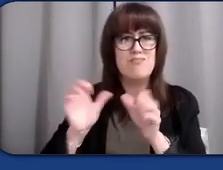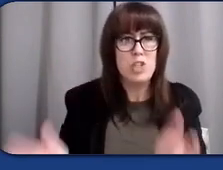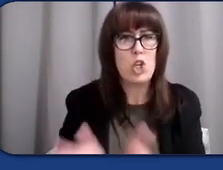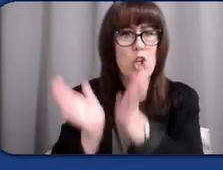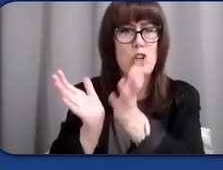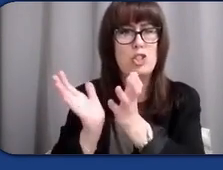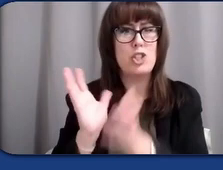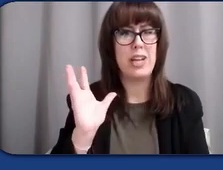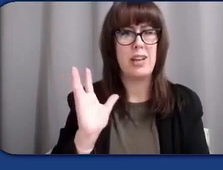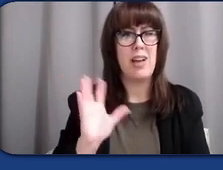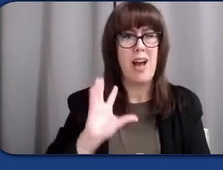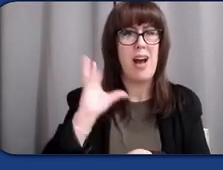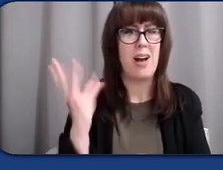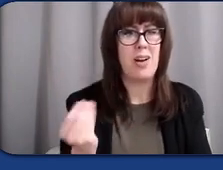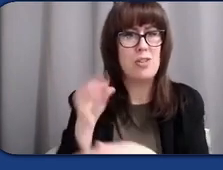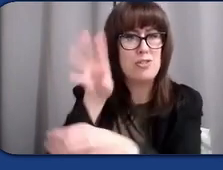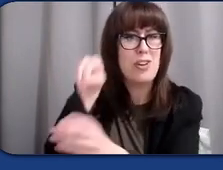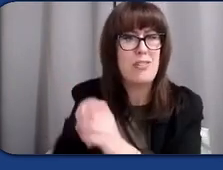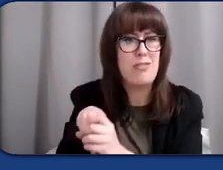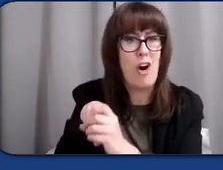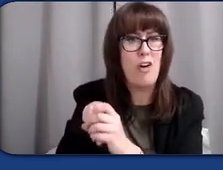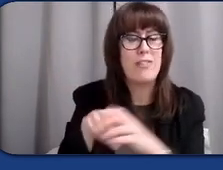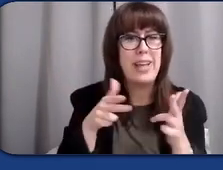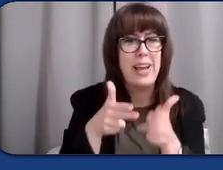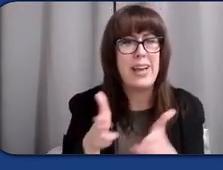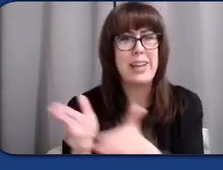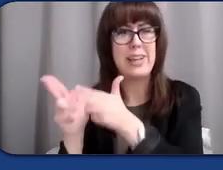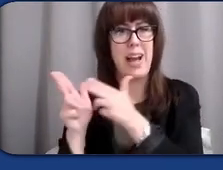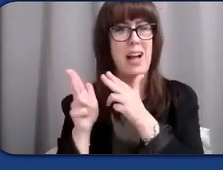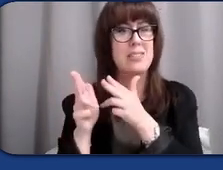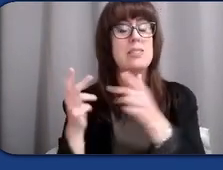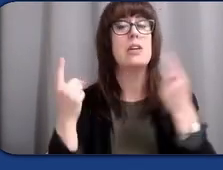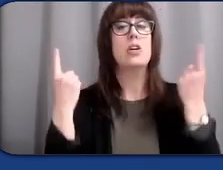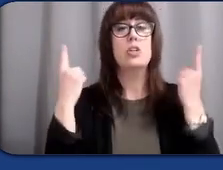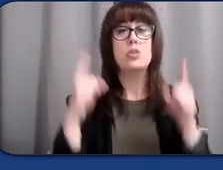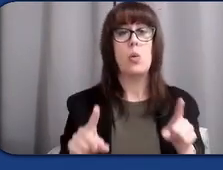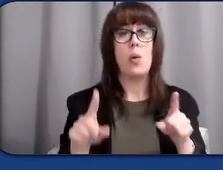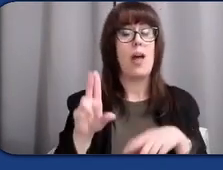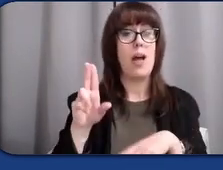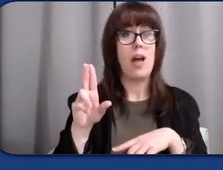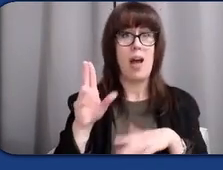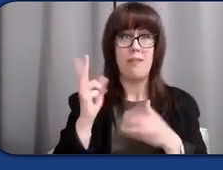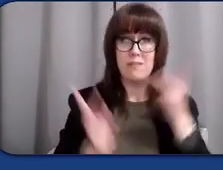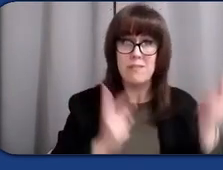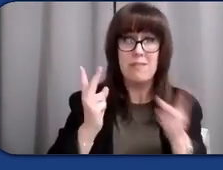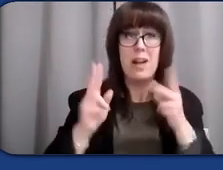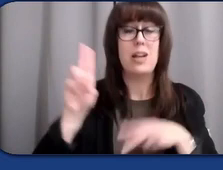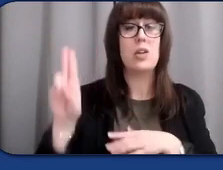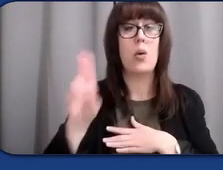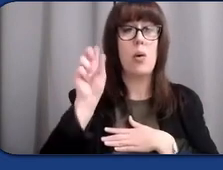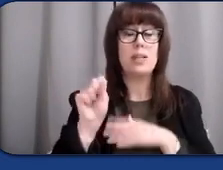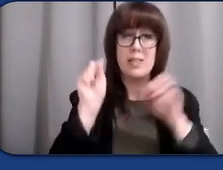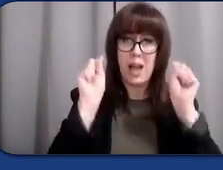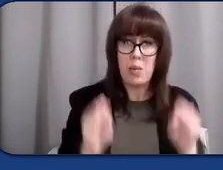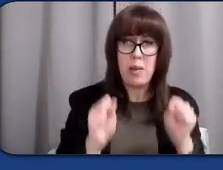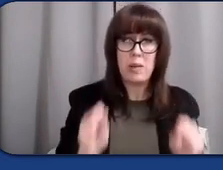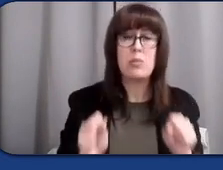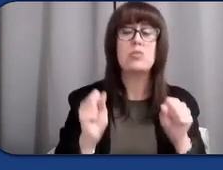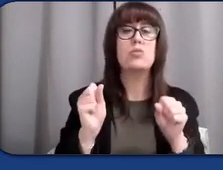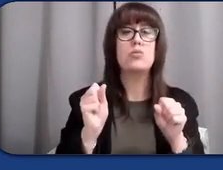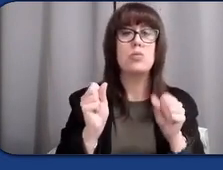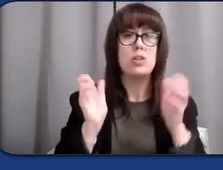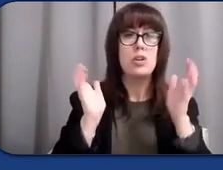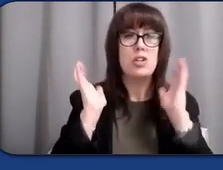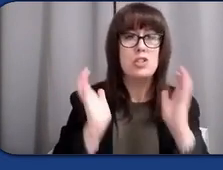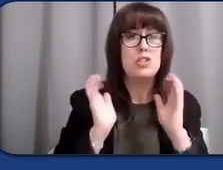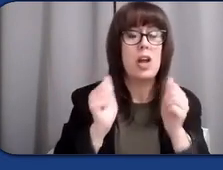So my idea, when I'm in the US, I'll be able to speak to young students, the kids, on how